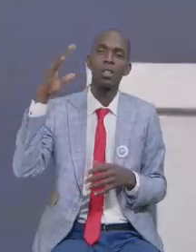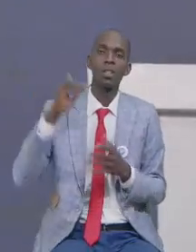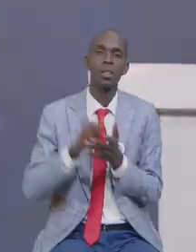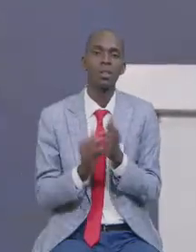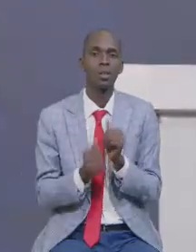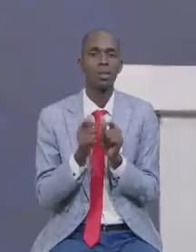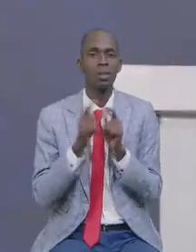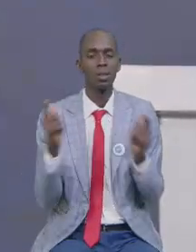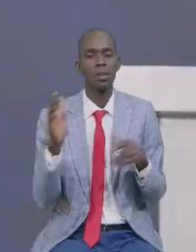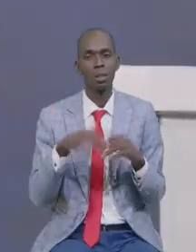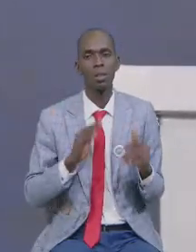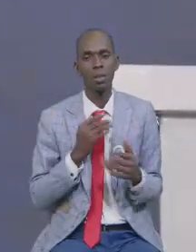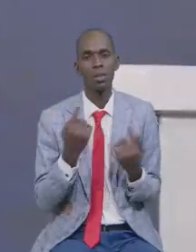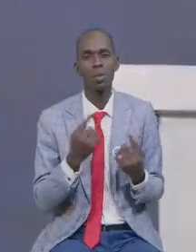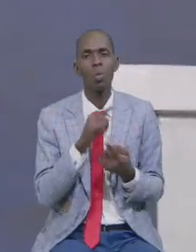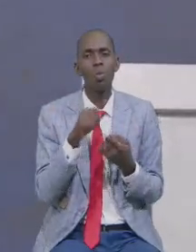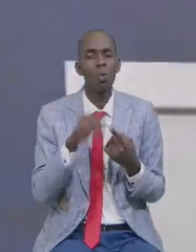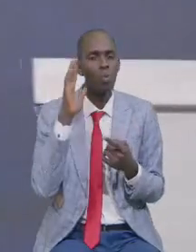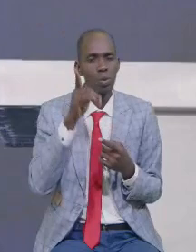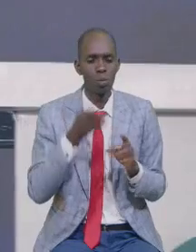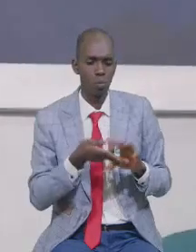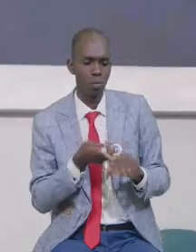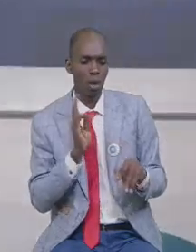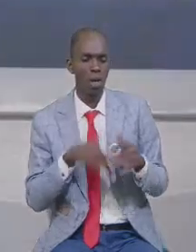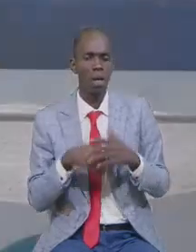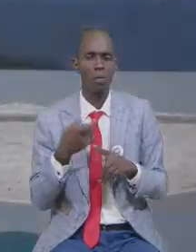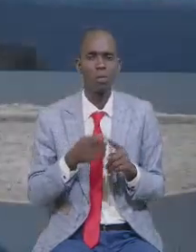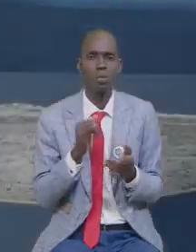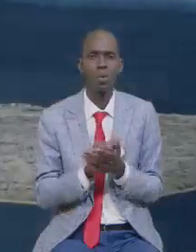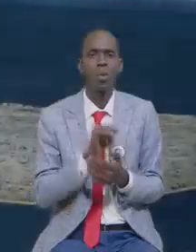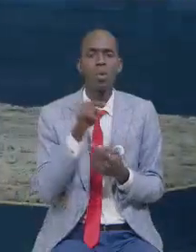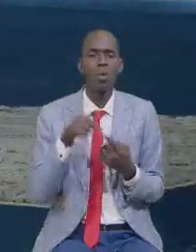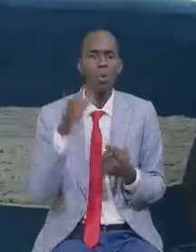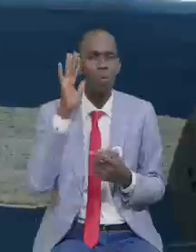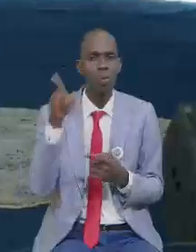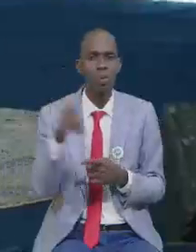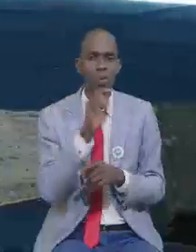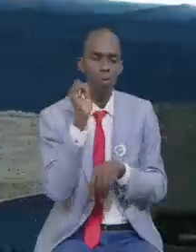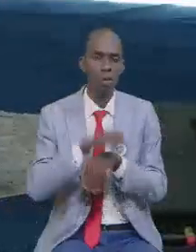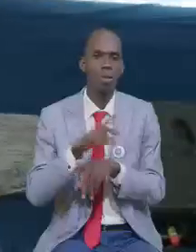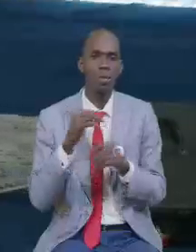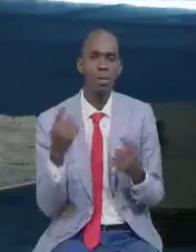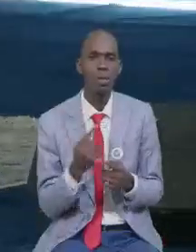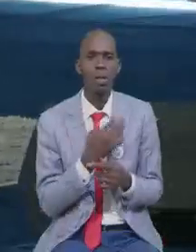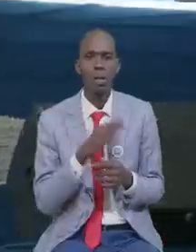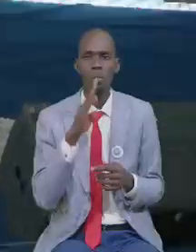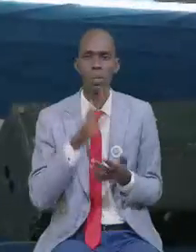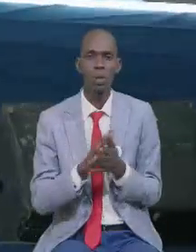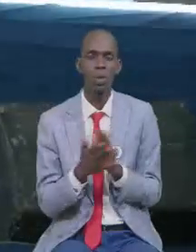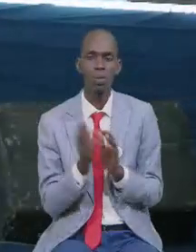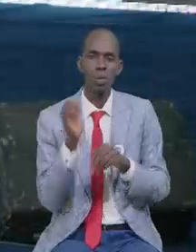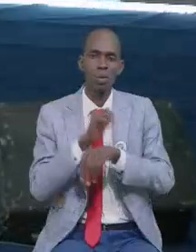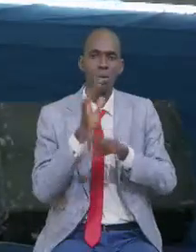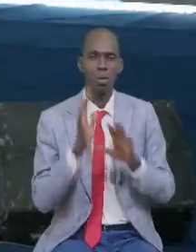going to get out of that? When are you going to overcome the sin and be a conqueror, and be more than